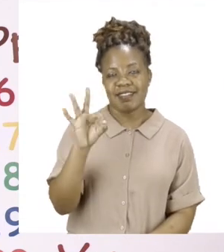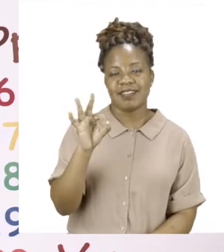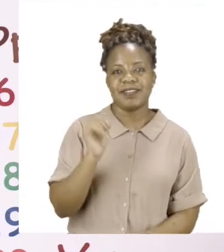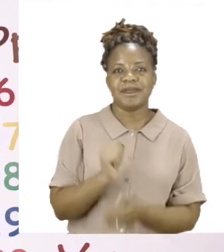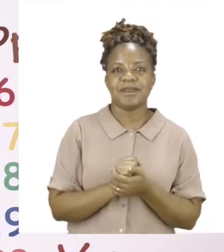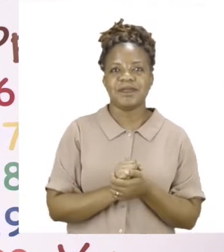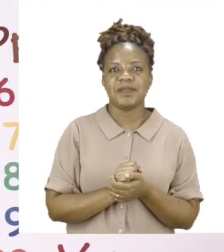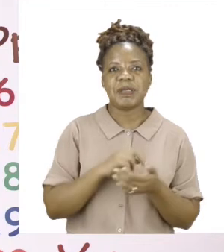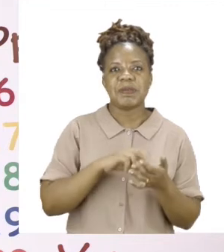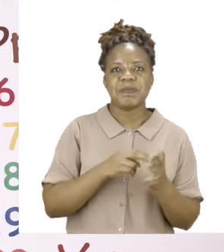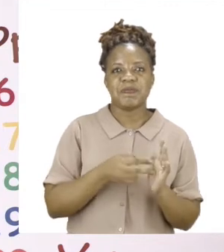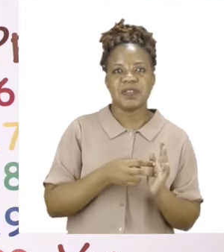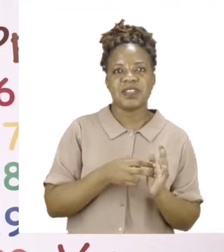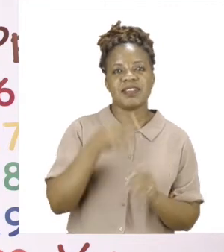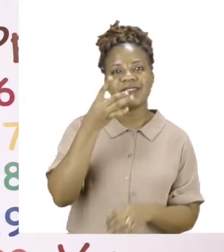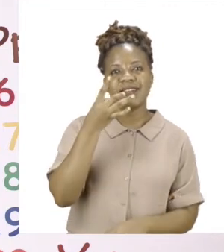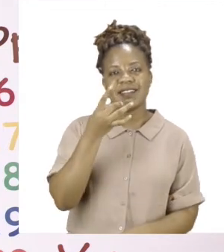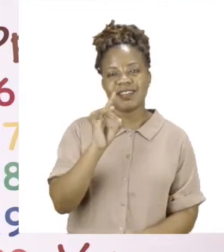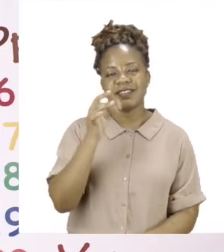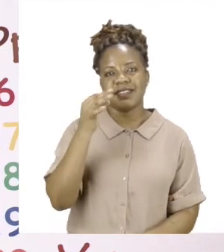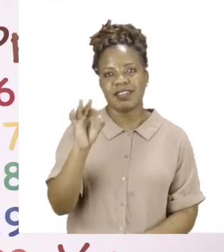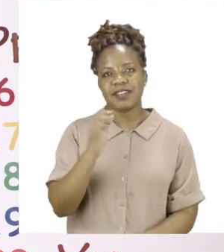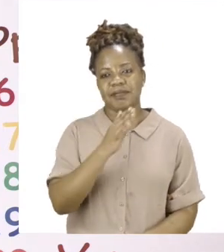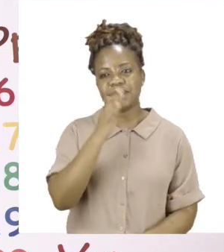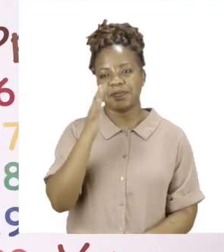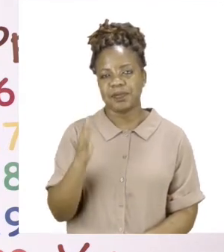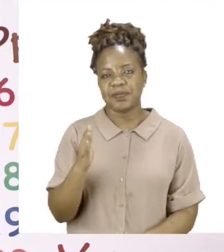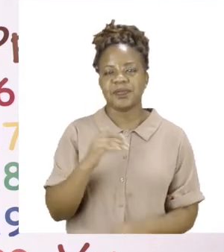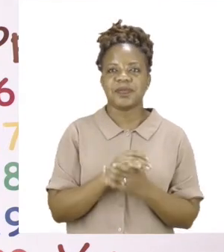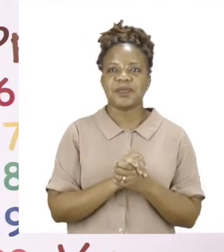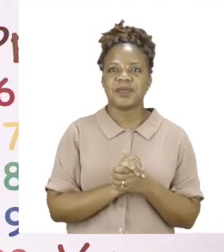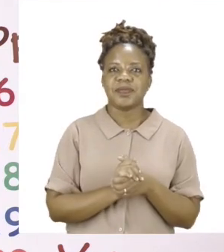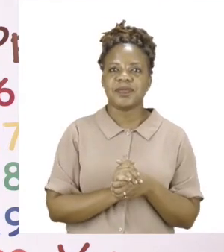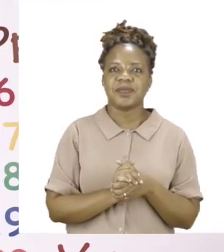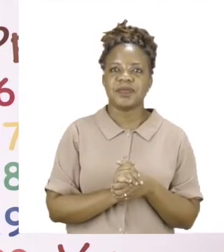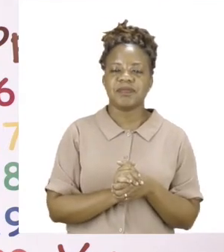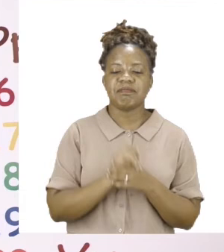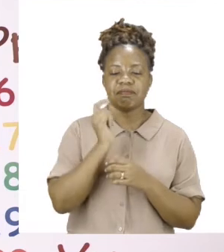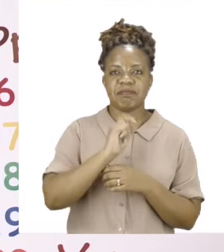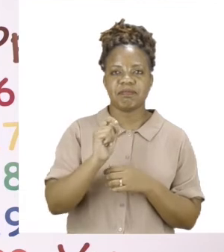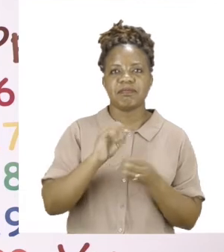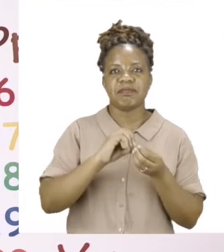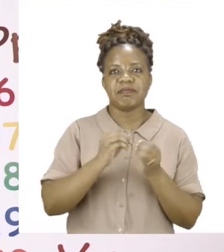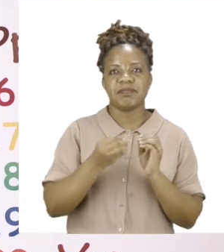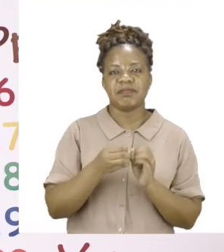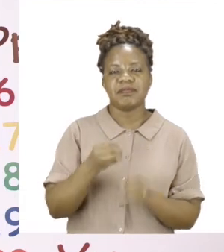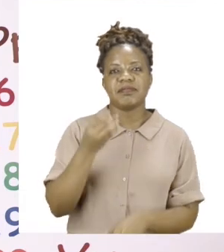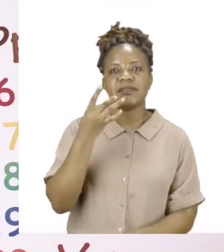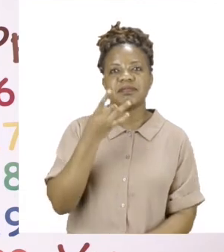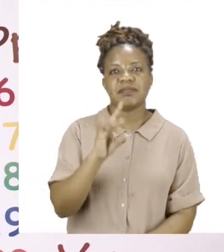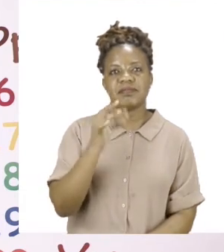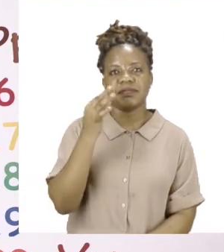89. So we are going to write the number 89. And then after